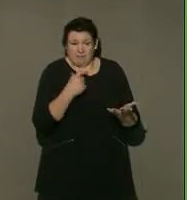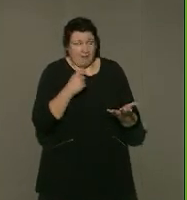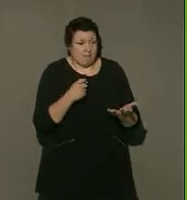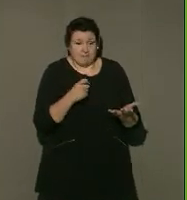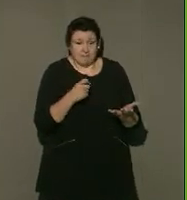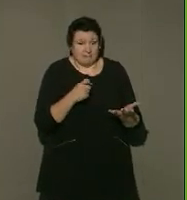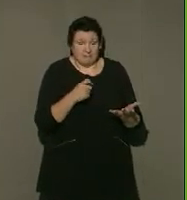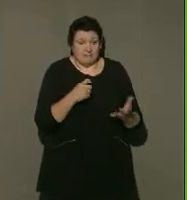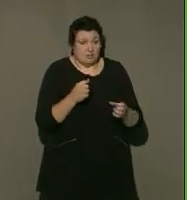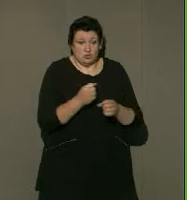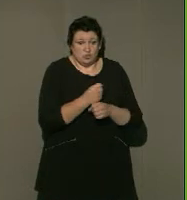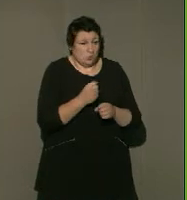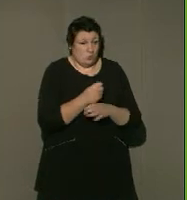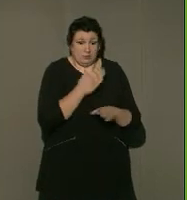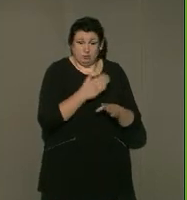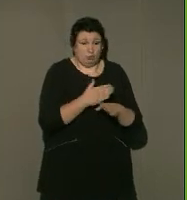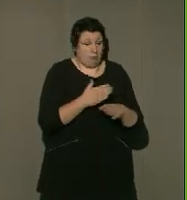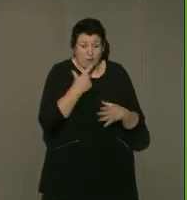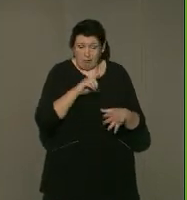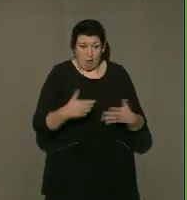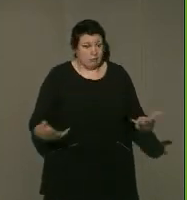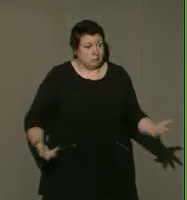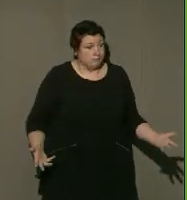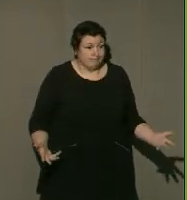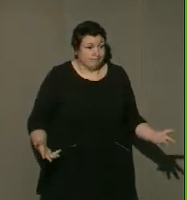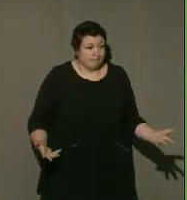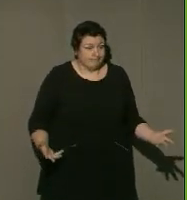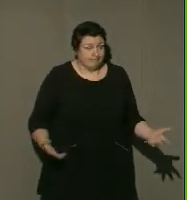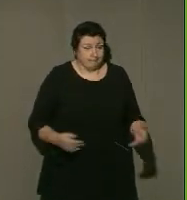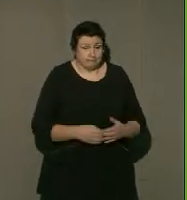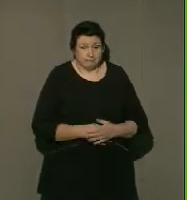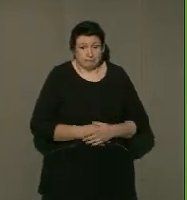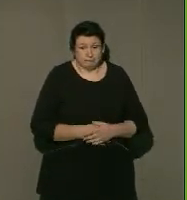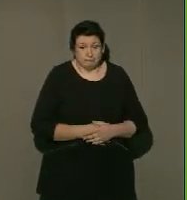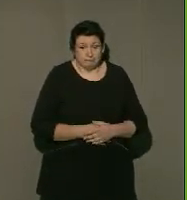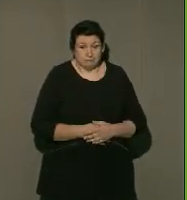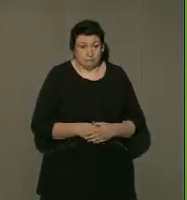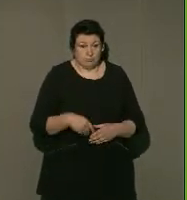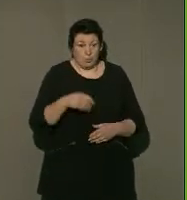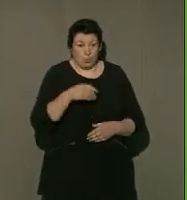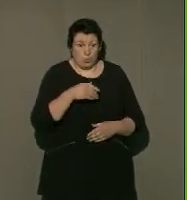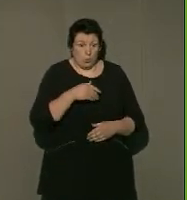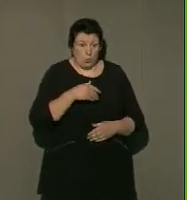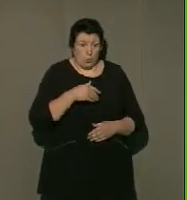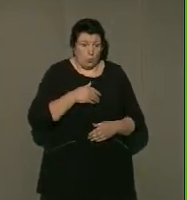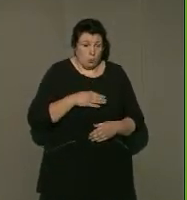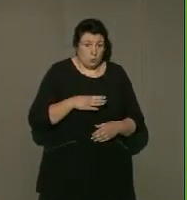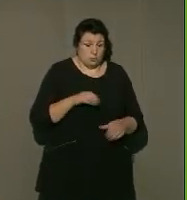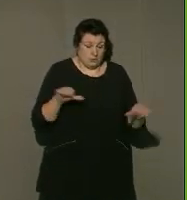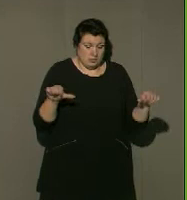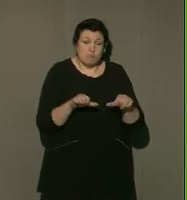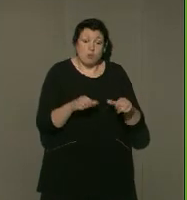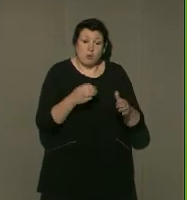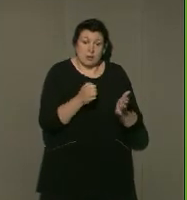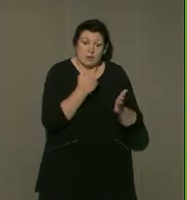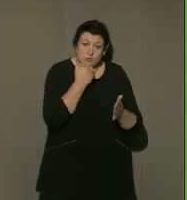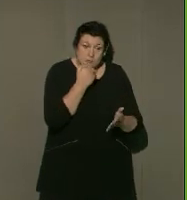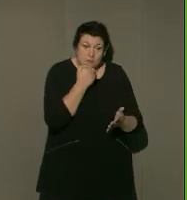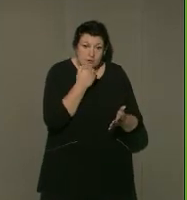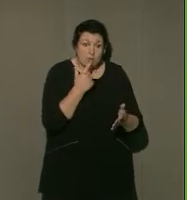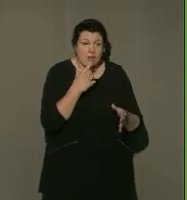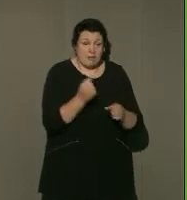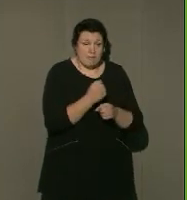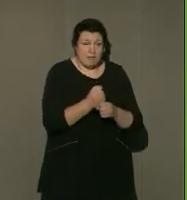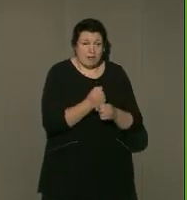incapable of carrying out our job. We'd like to do it so that on a smaller number than the full 5, we can reach a majority